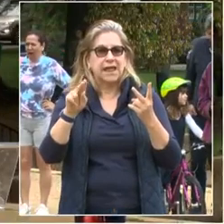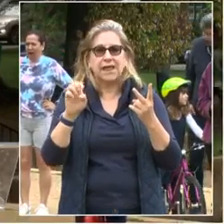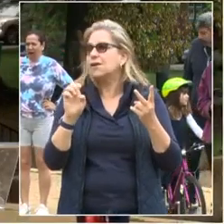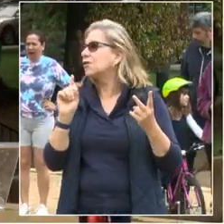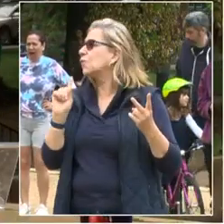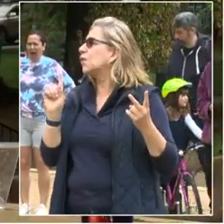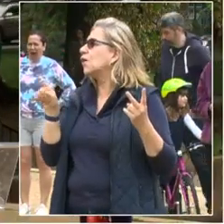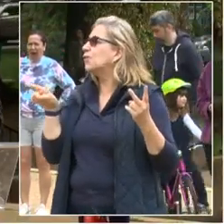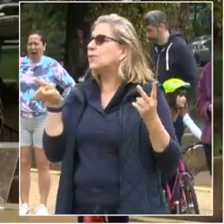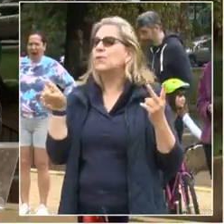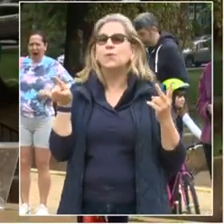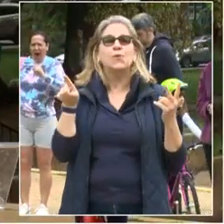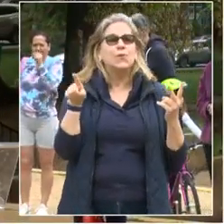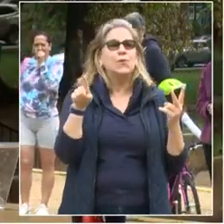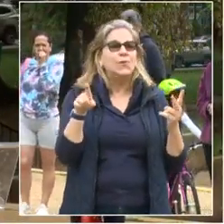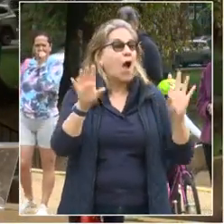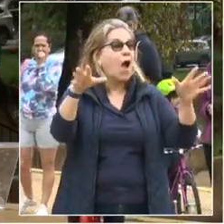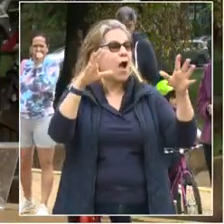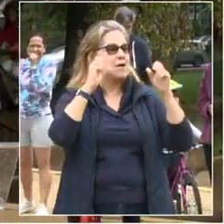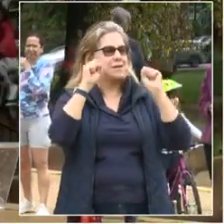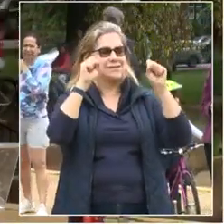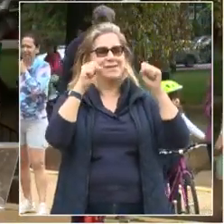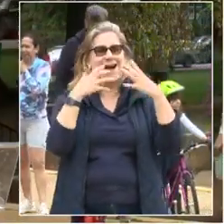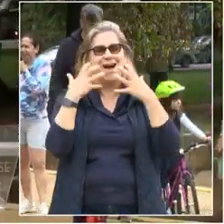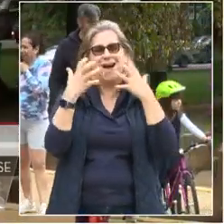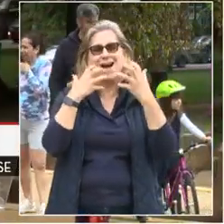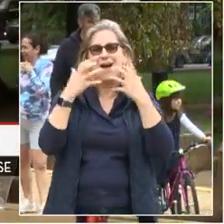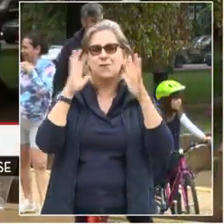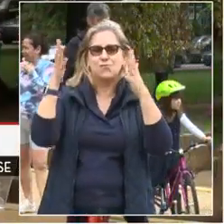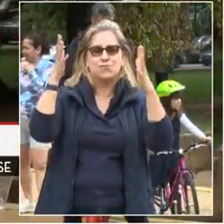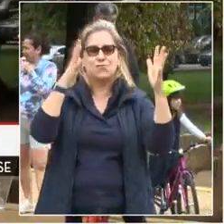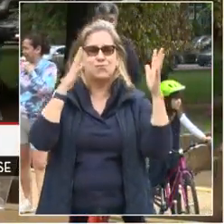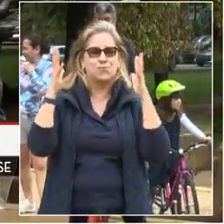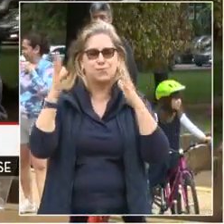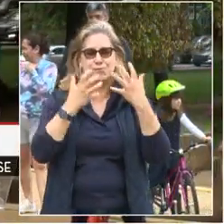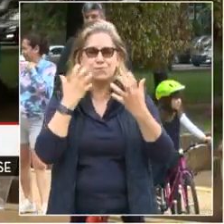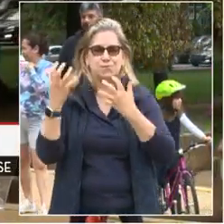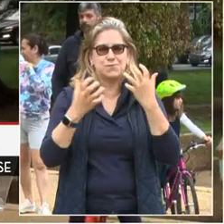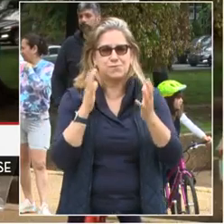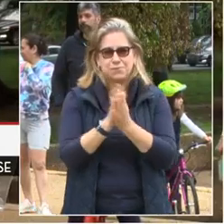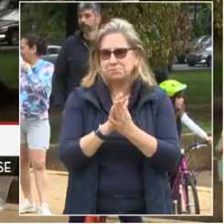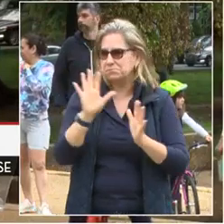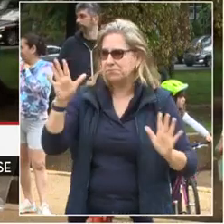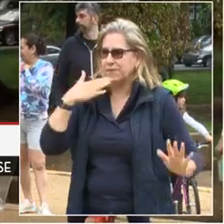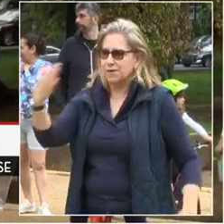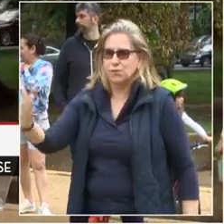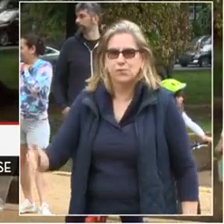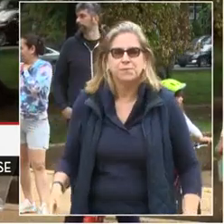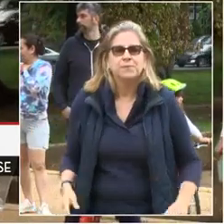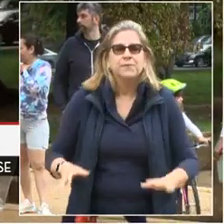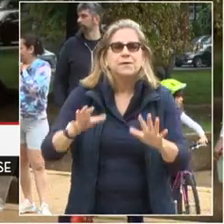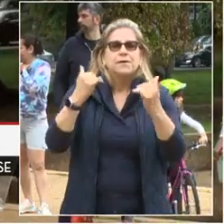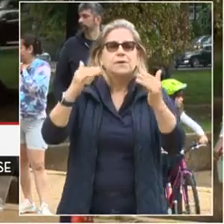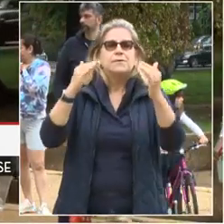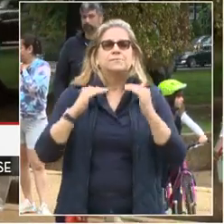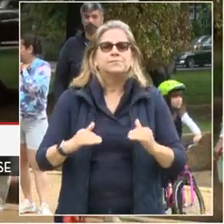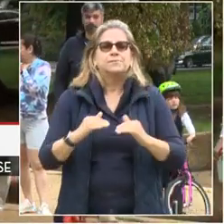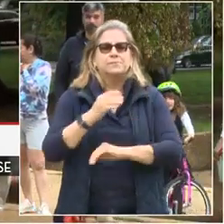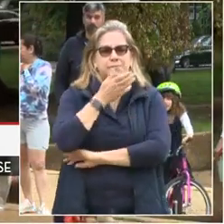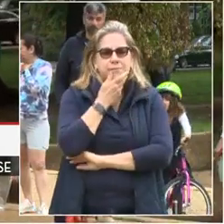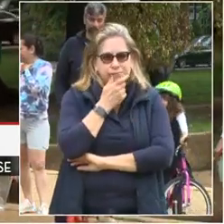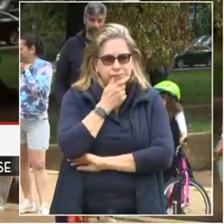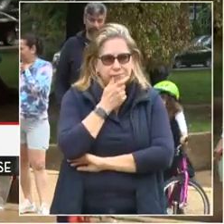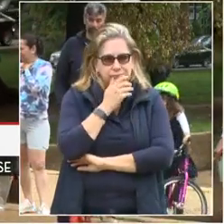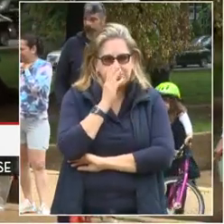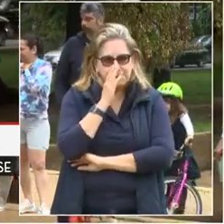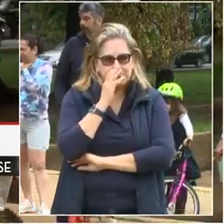They're the magic behind all of this every year, so thank you all so much. All right, we are going to start off. We're going to come back with the mayor when she gets here in just a little bit.